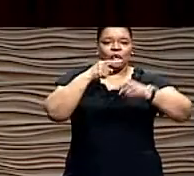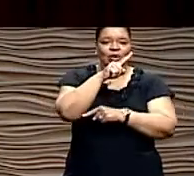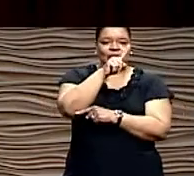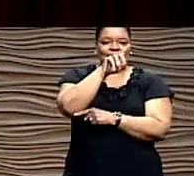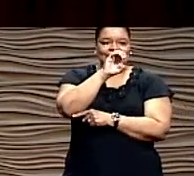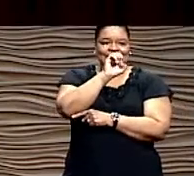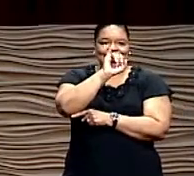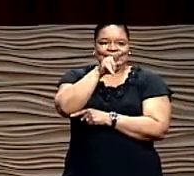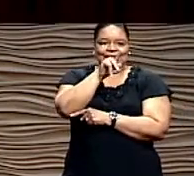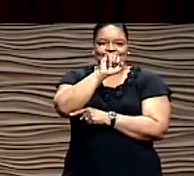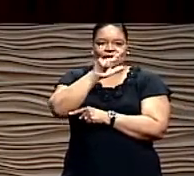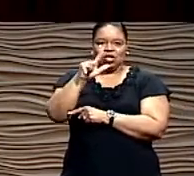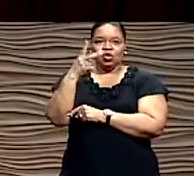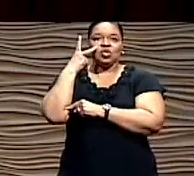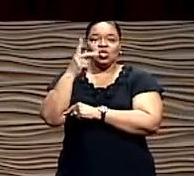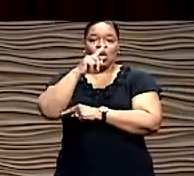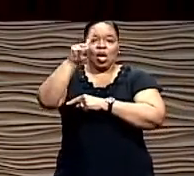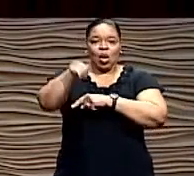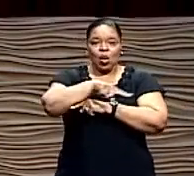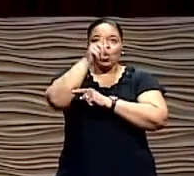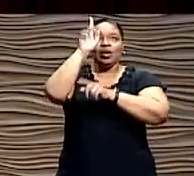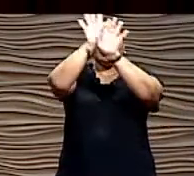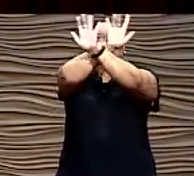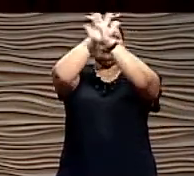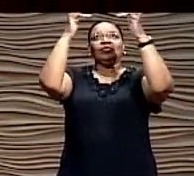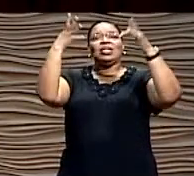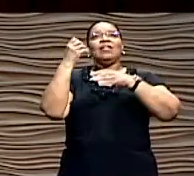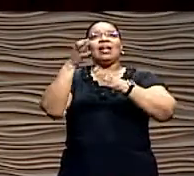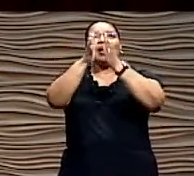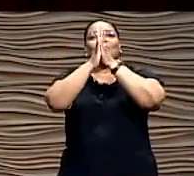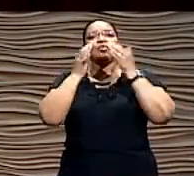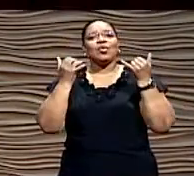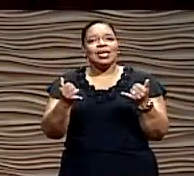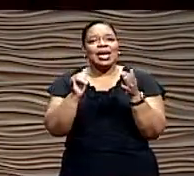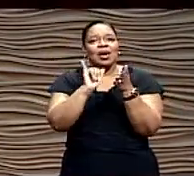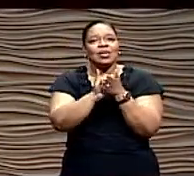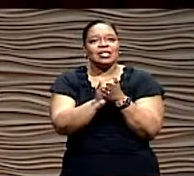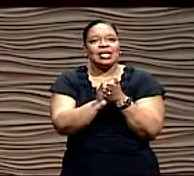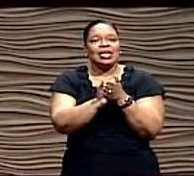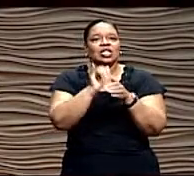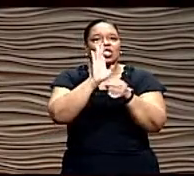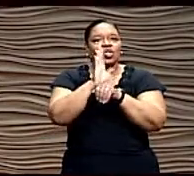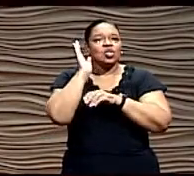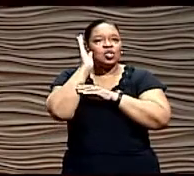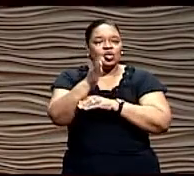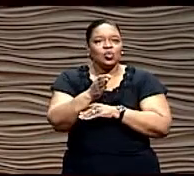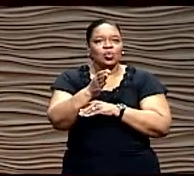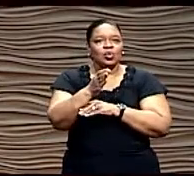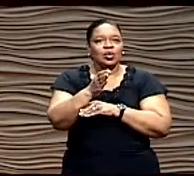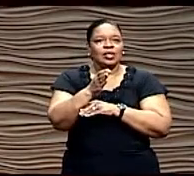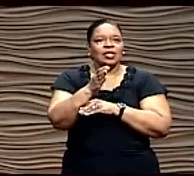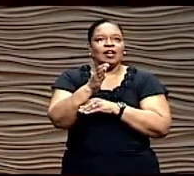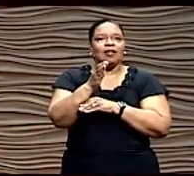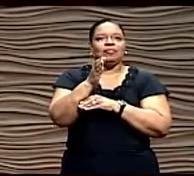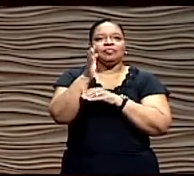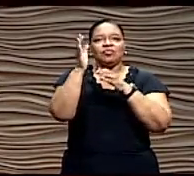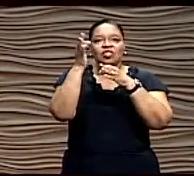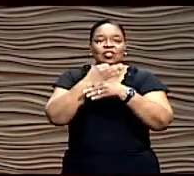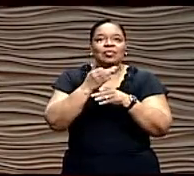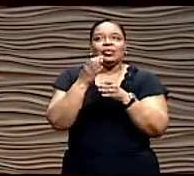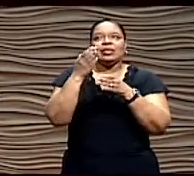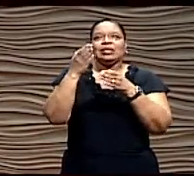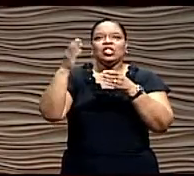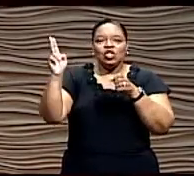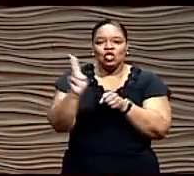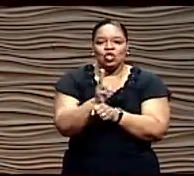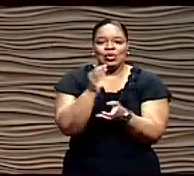up in the middle of the air. Our prayer is that churches would recover this beautiful genre of music